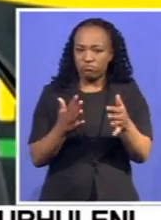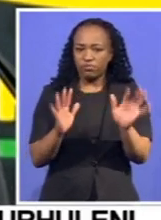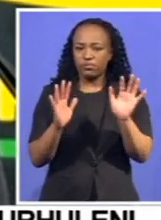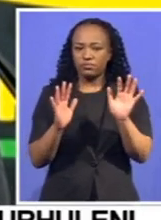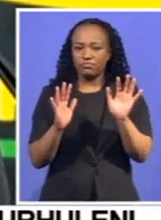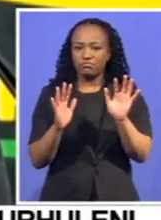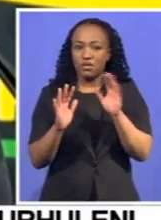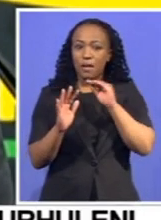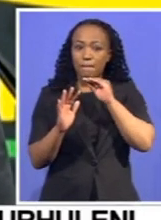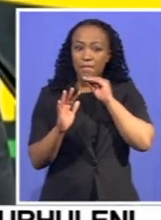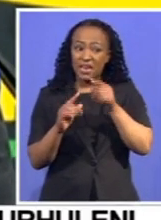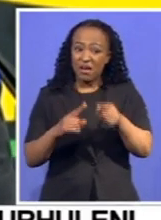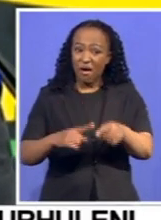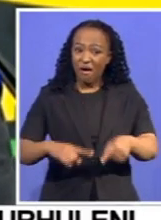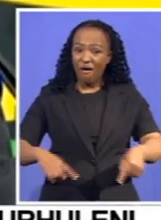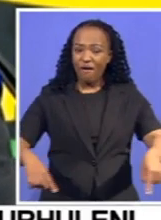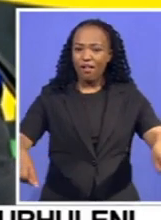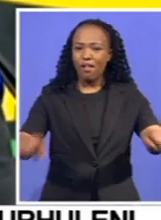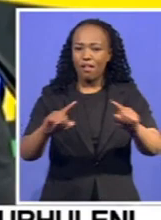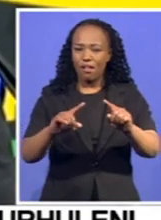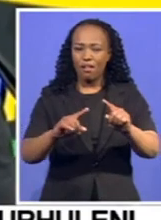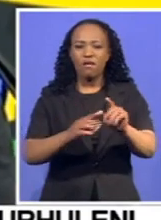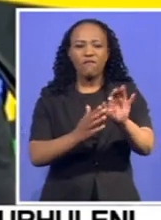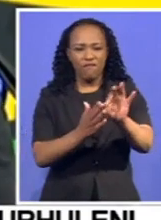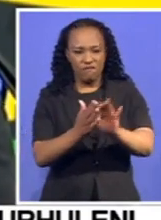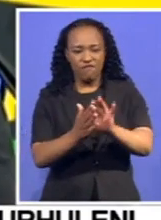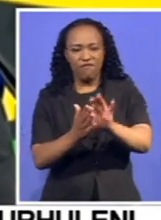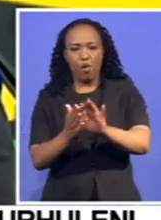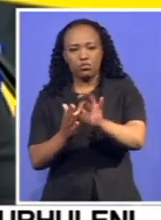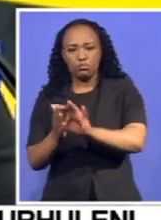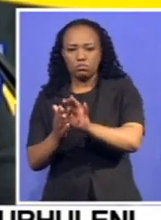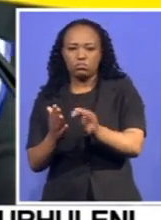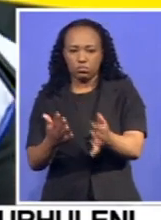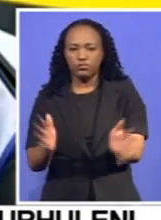meaning you have a 100% voter turnout.